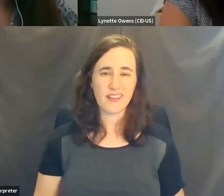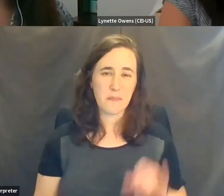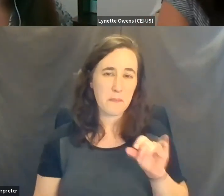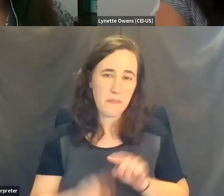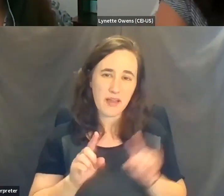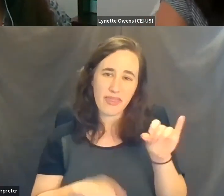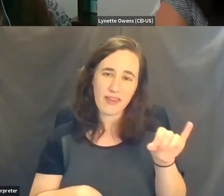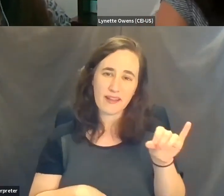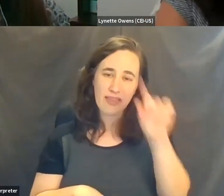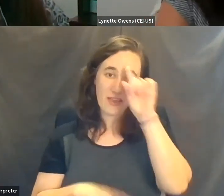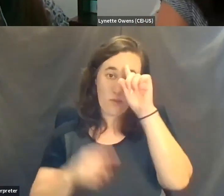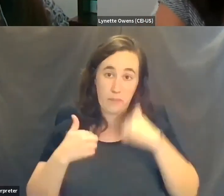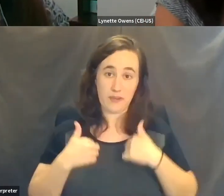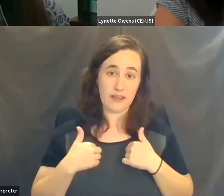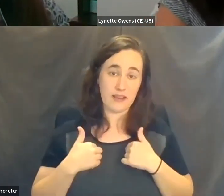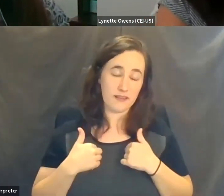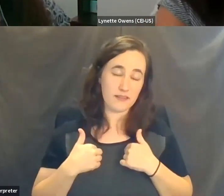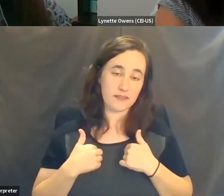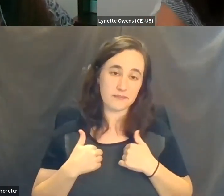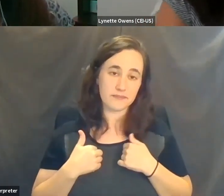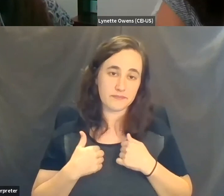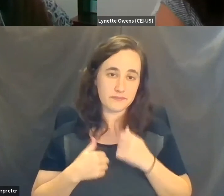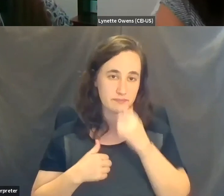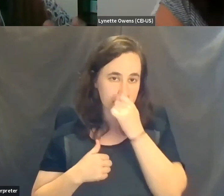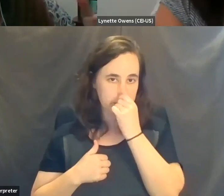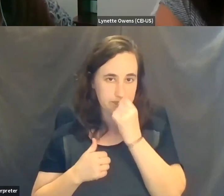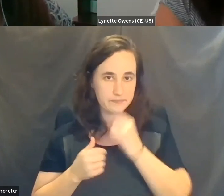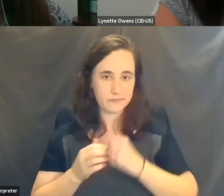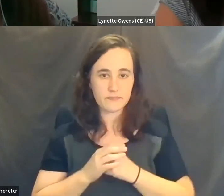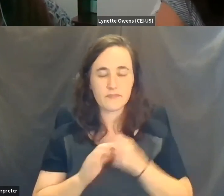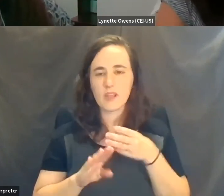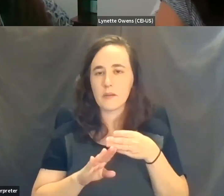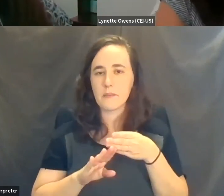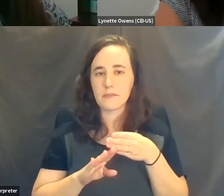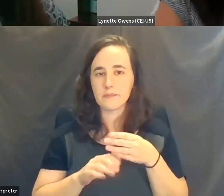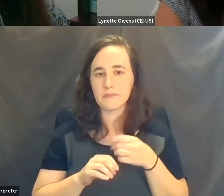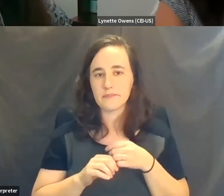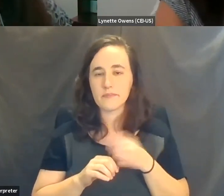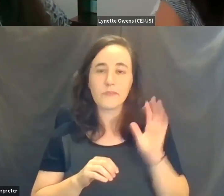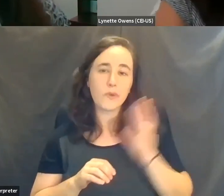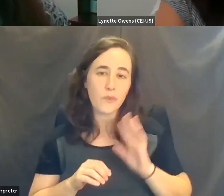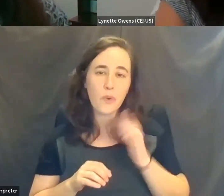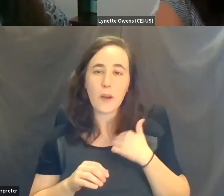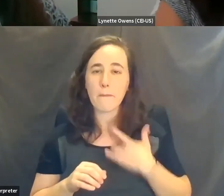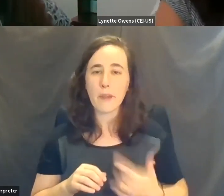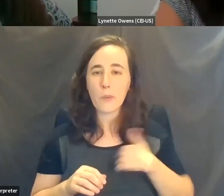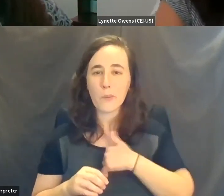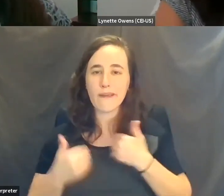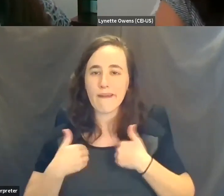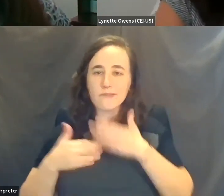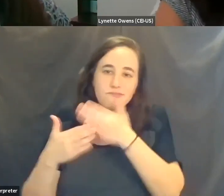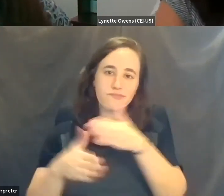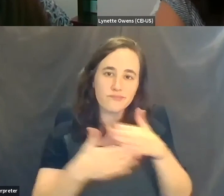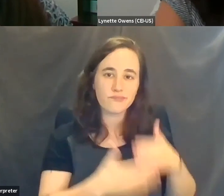I guess I'm looking at this as, if before we looked at it, this as terms and semesters and a year, I want to look at